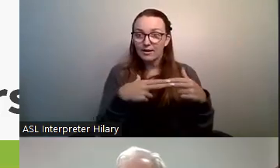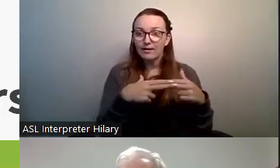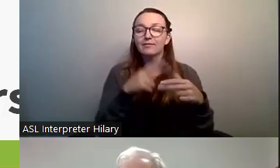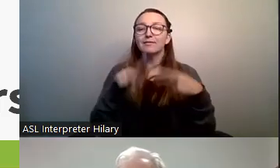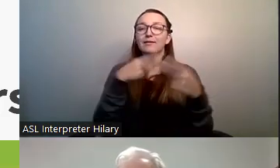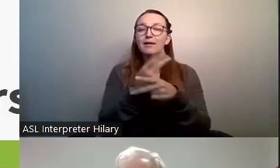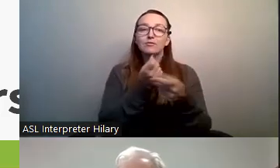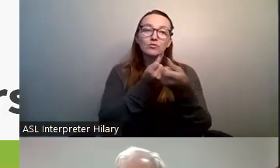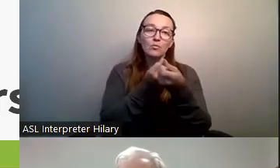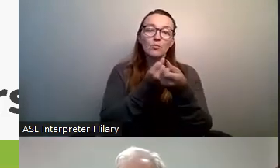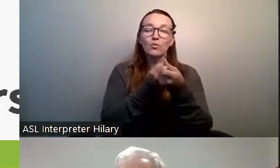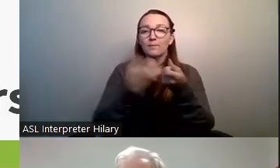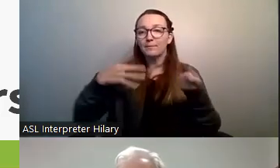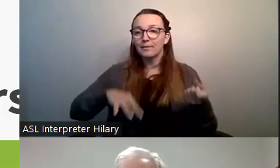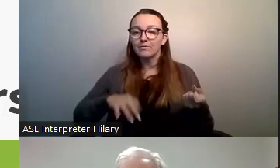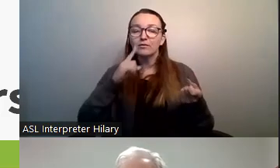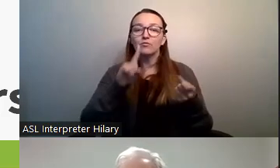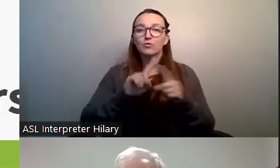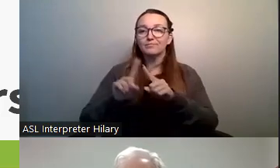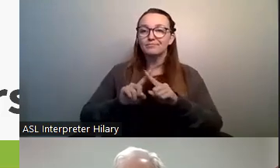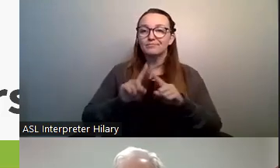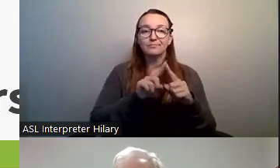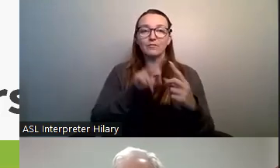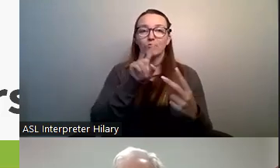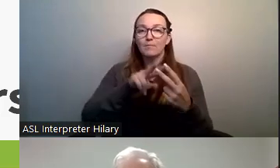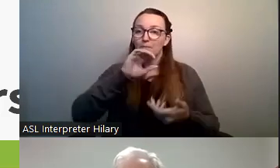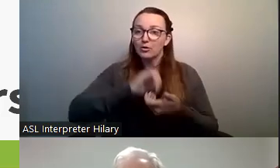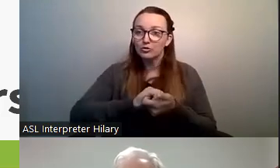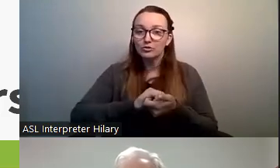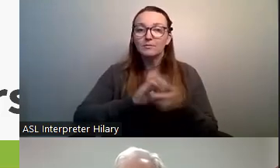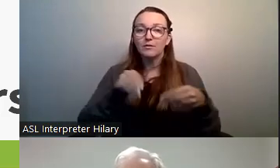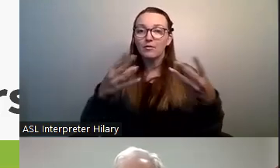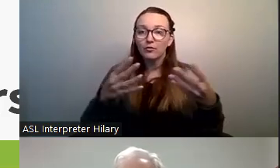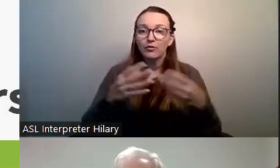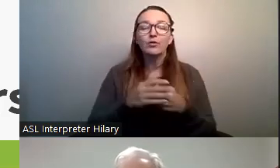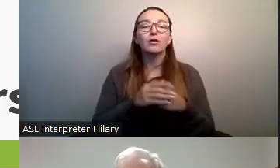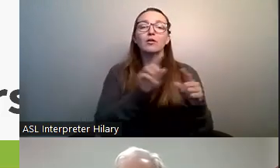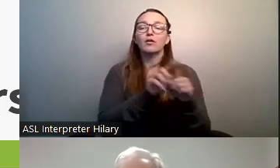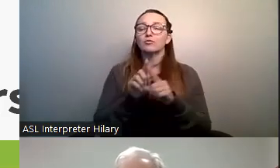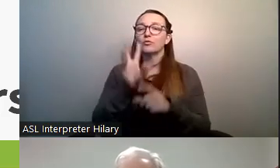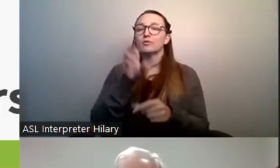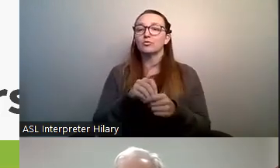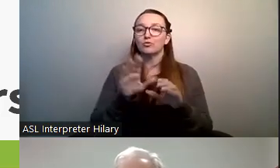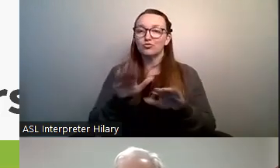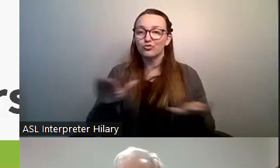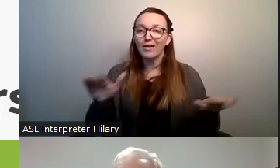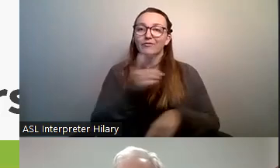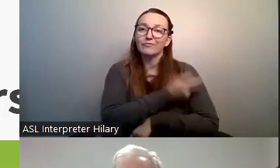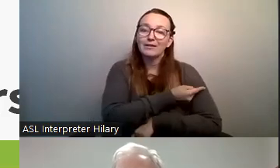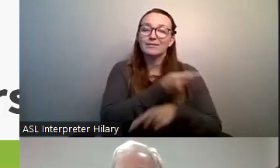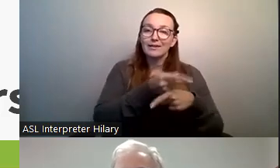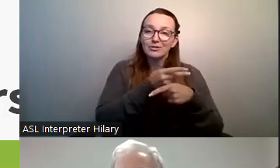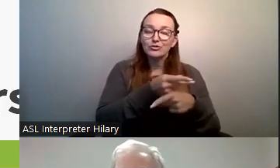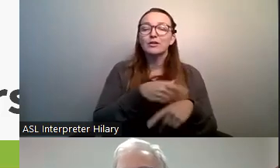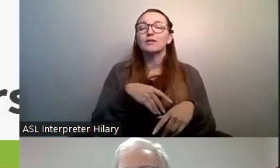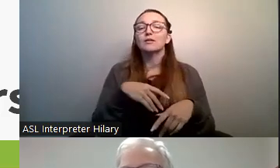and benefits that a partnership can offer. And this also includes child vaccination and well visits, access